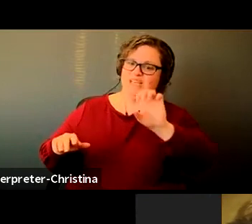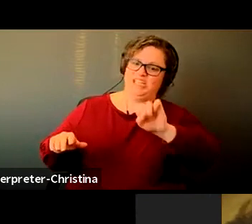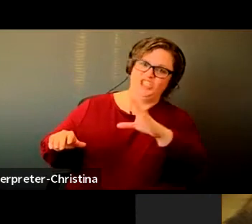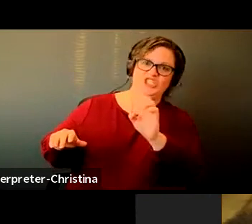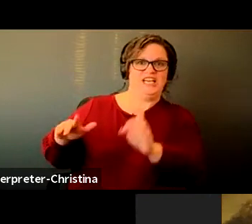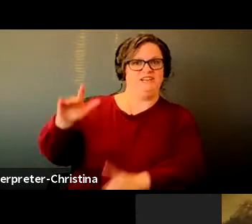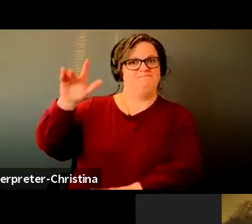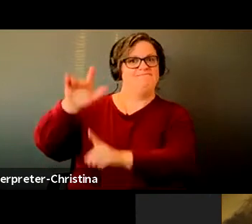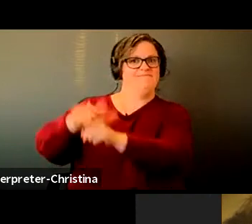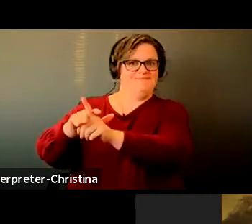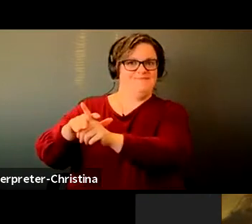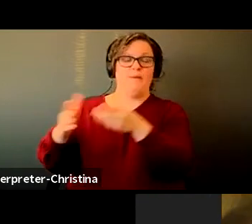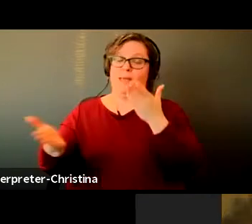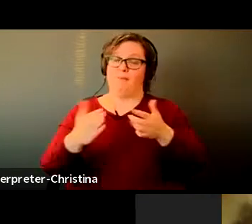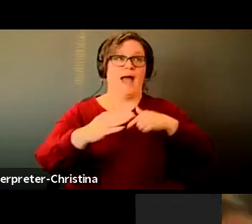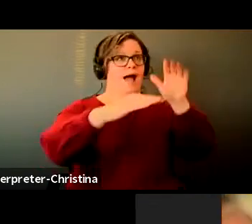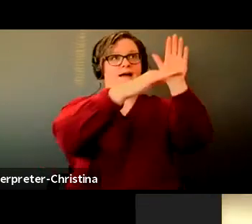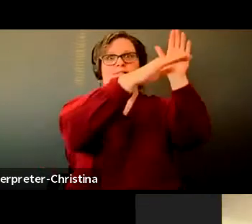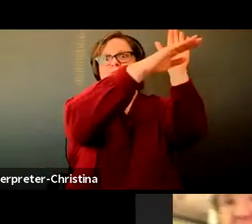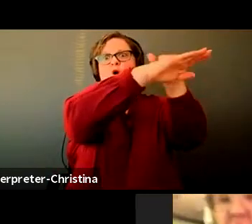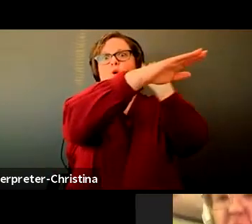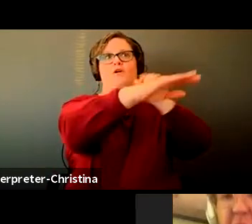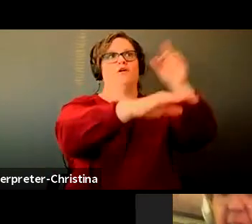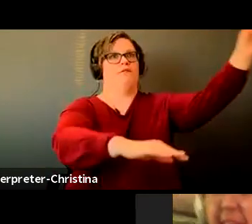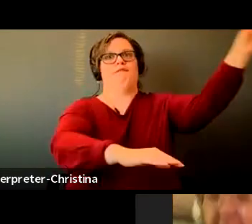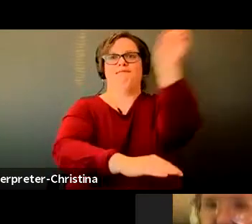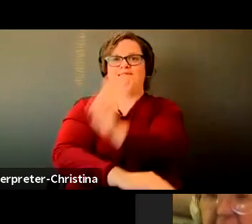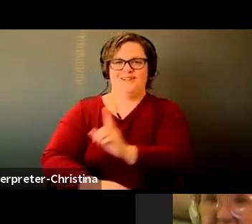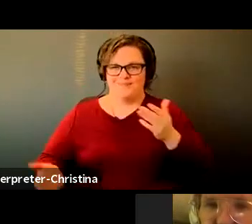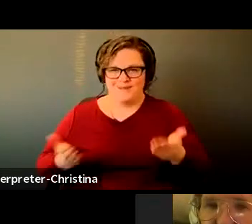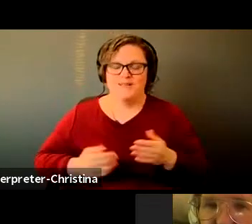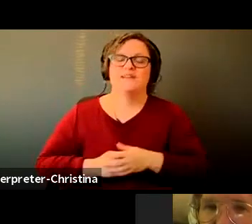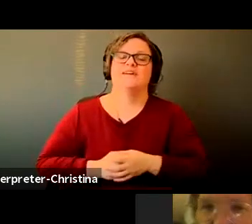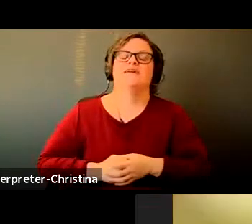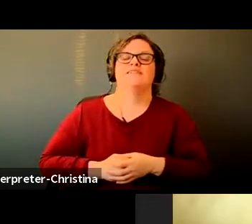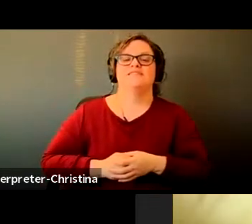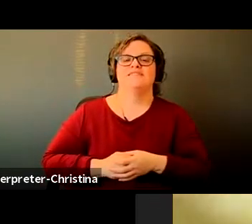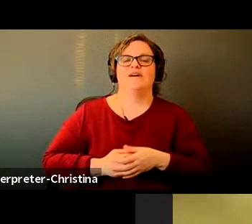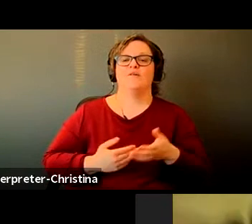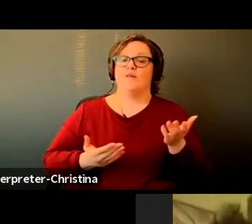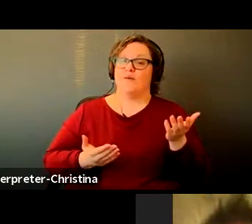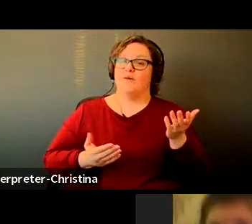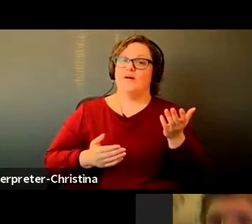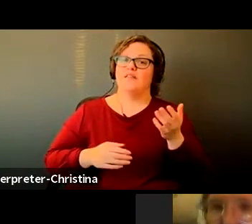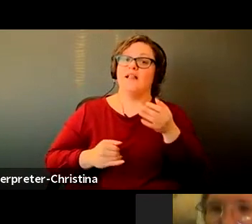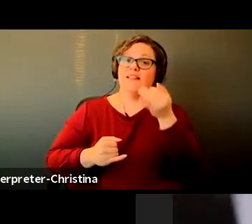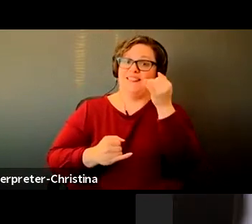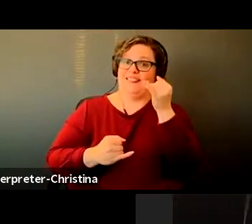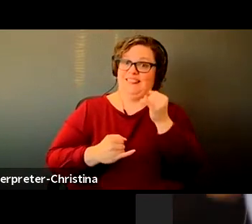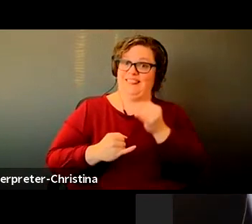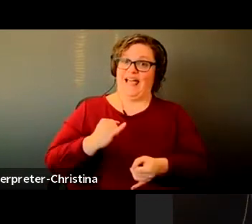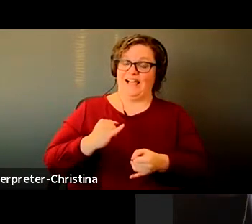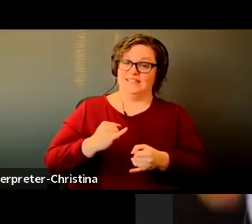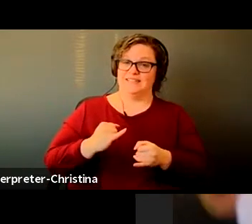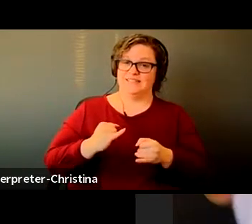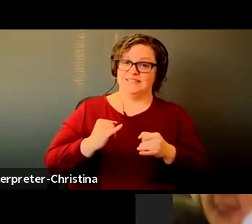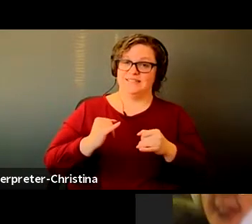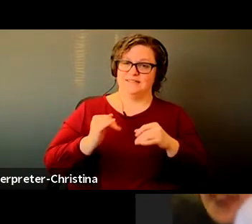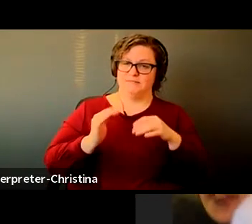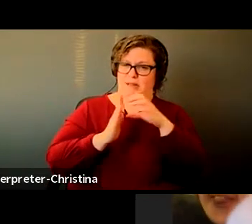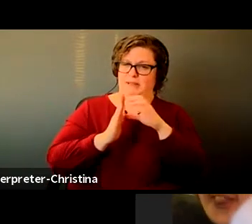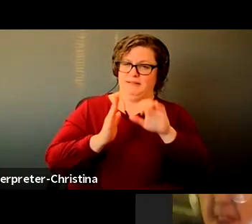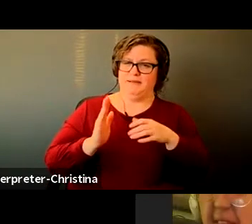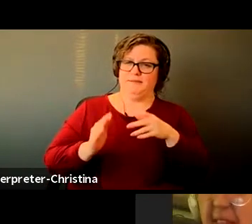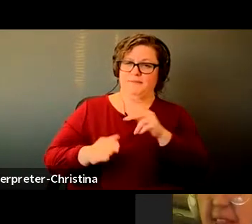Well, maybe I invoked her, but I think there's something, you know, like I like, that's why the last word is like, she has a lover, but does she have a lover? And I think